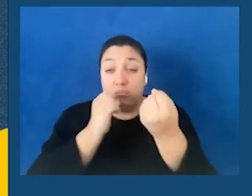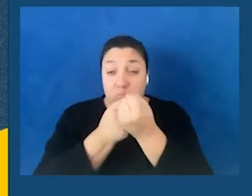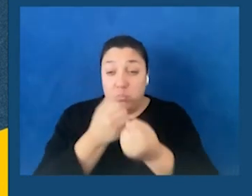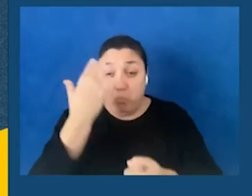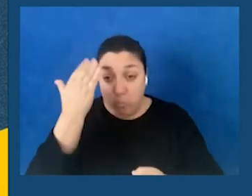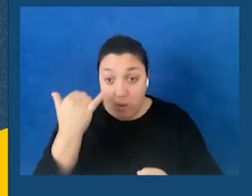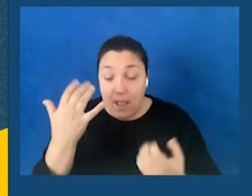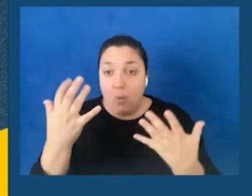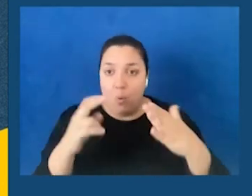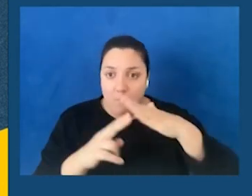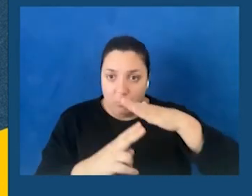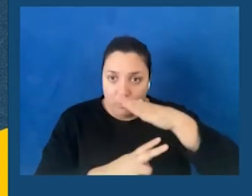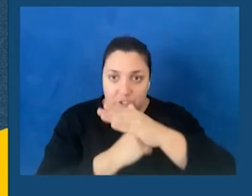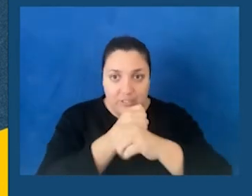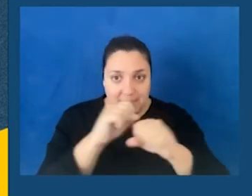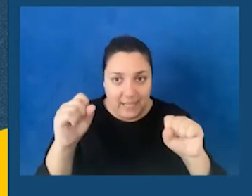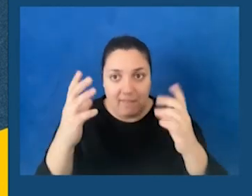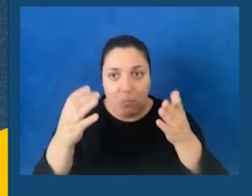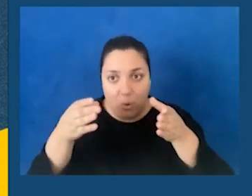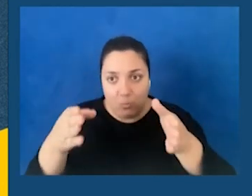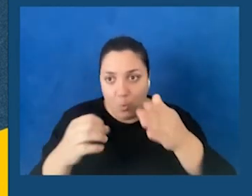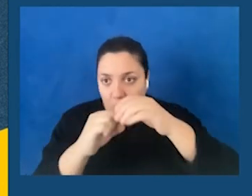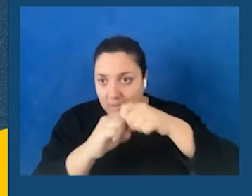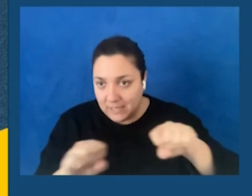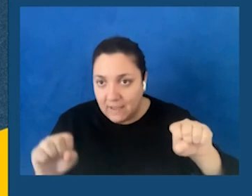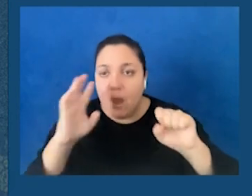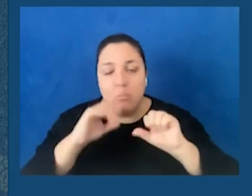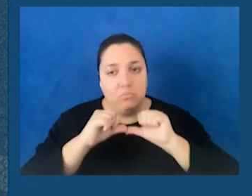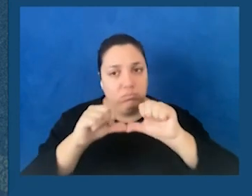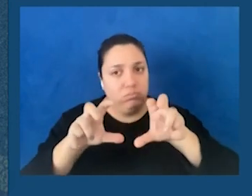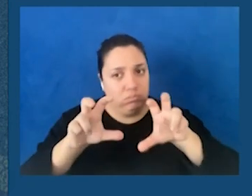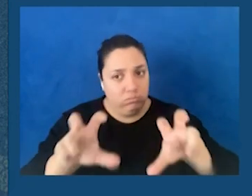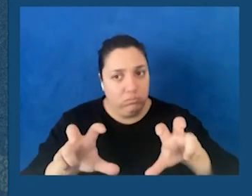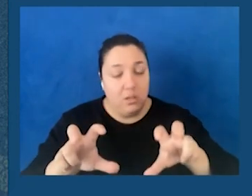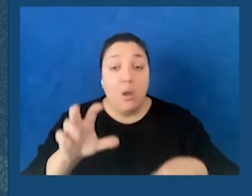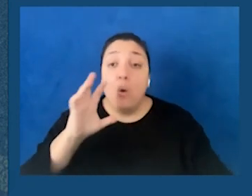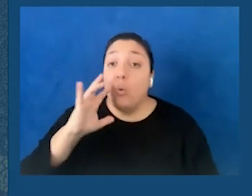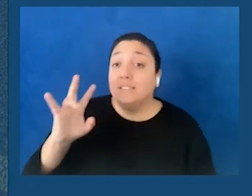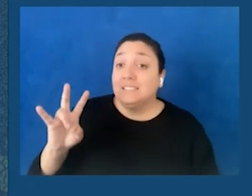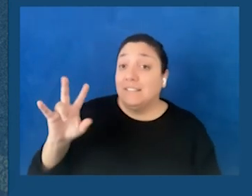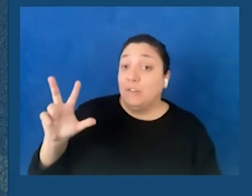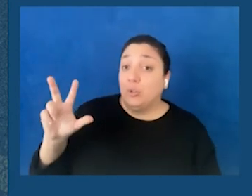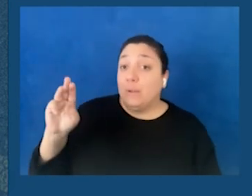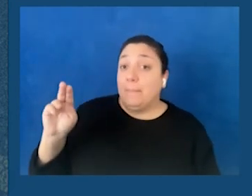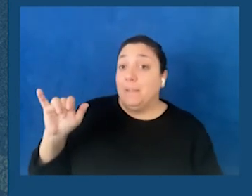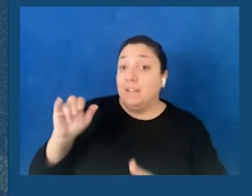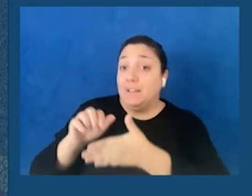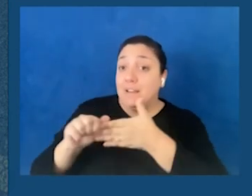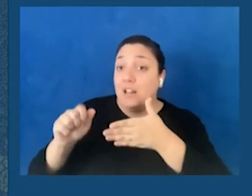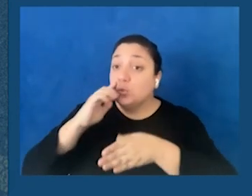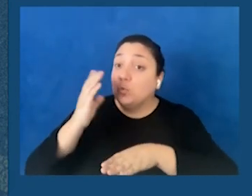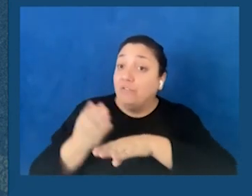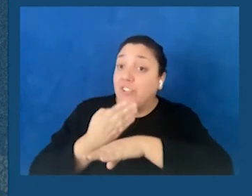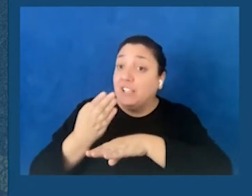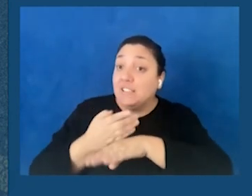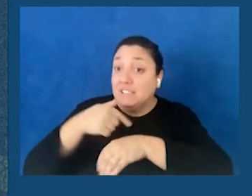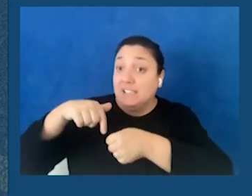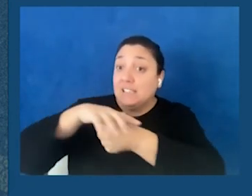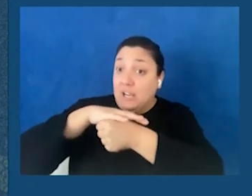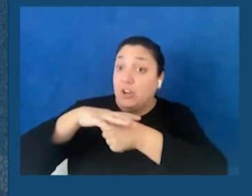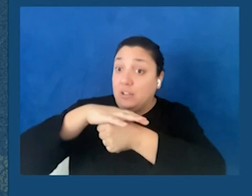to be safe. So we're continuing to make those investments. And we're committing $73 million to fix the roads just across the Mohawk